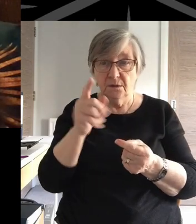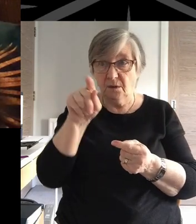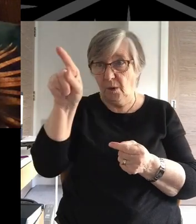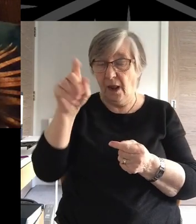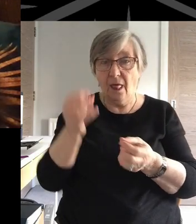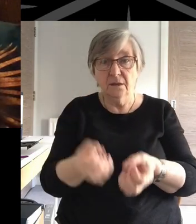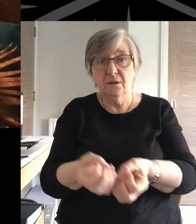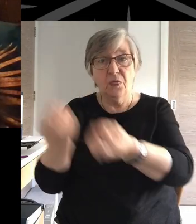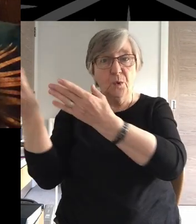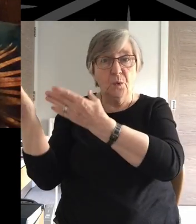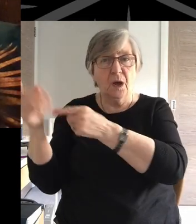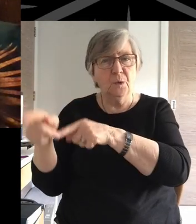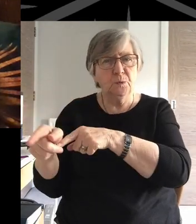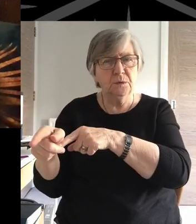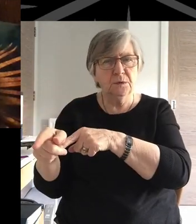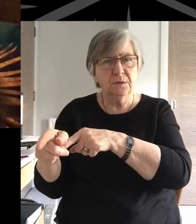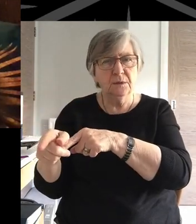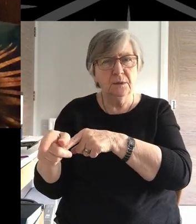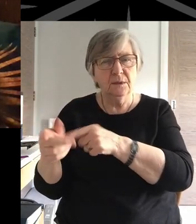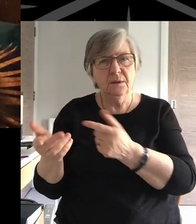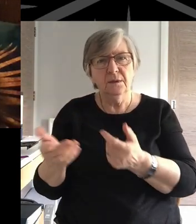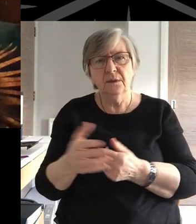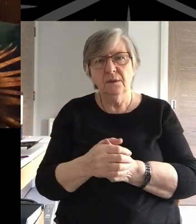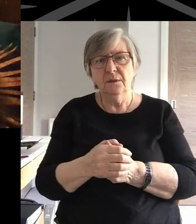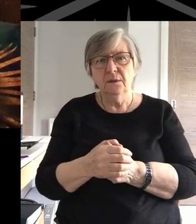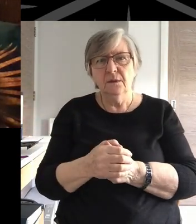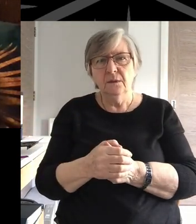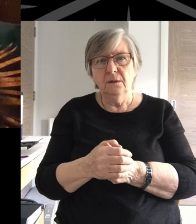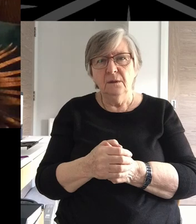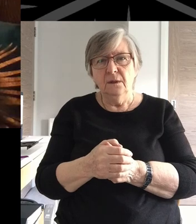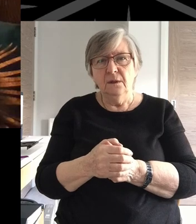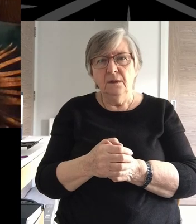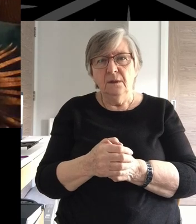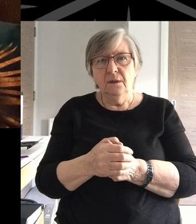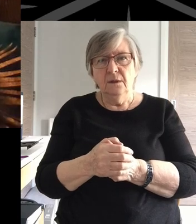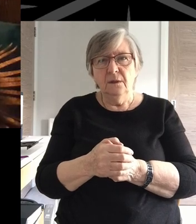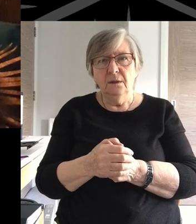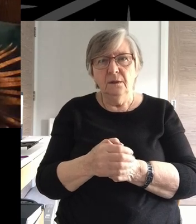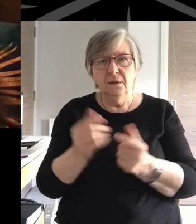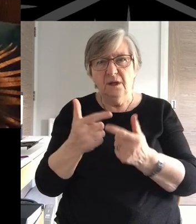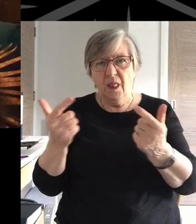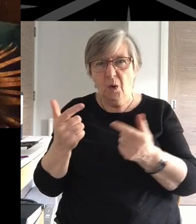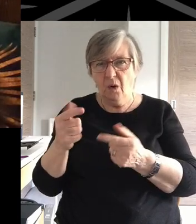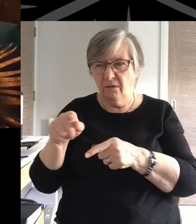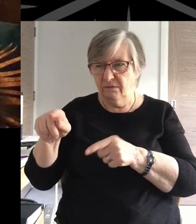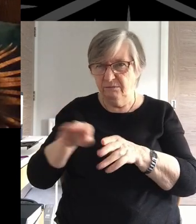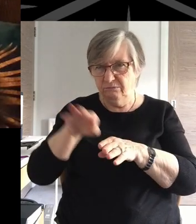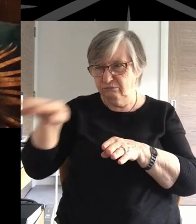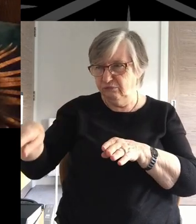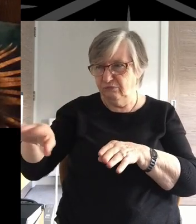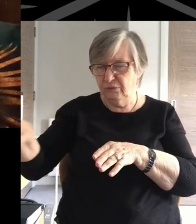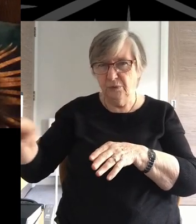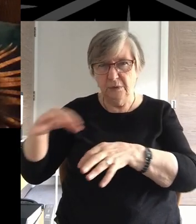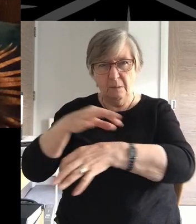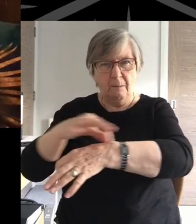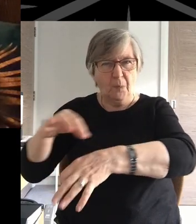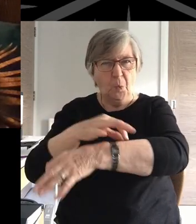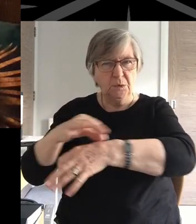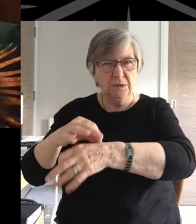somebody throwing somebody out, and a load of remnants of bodies.